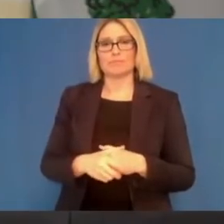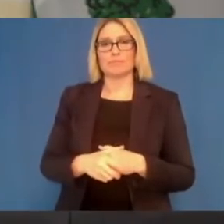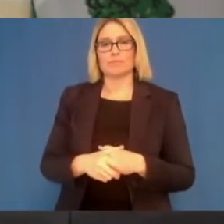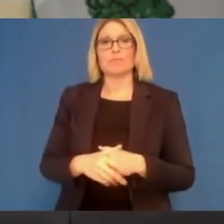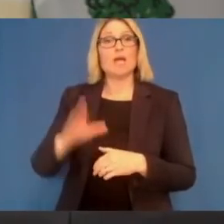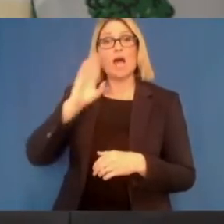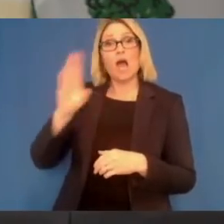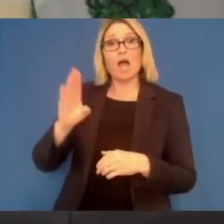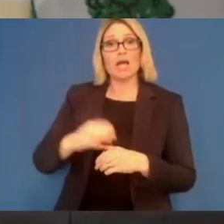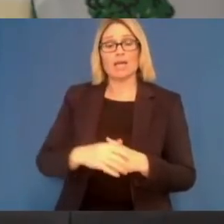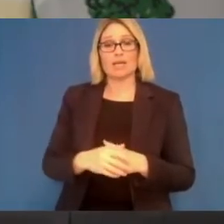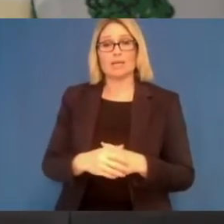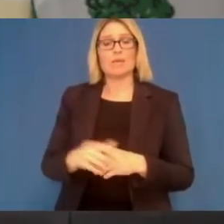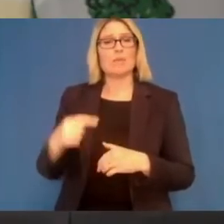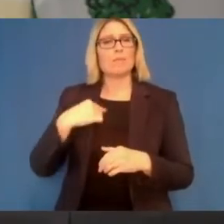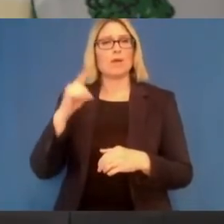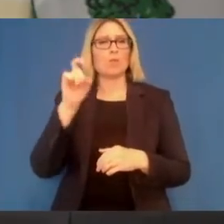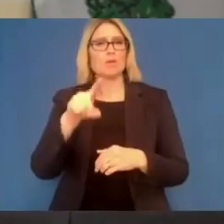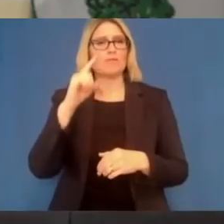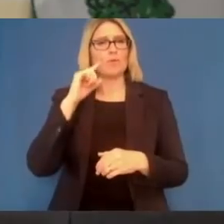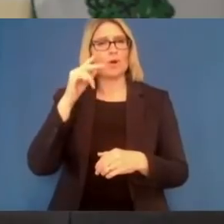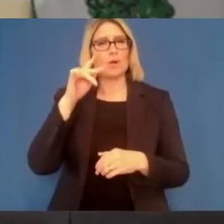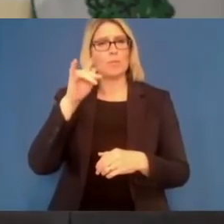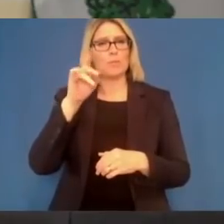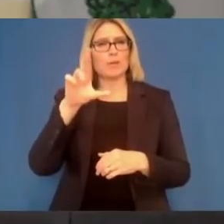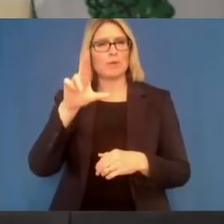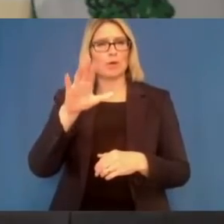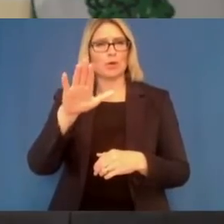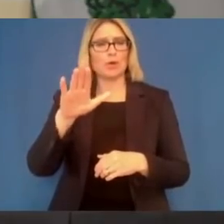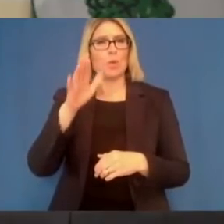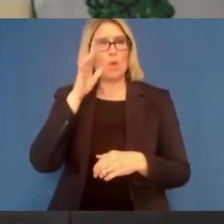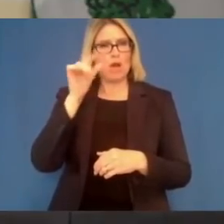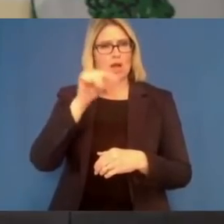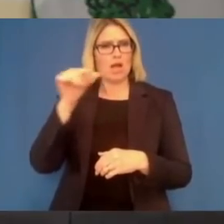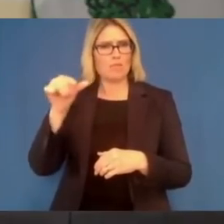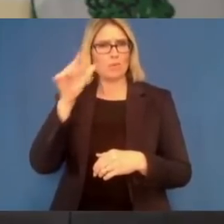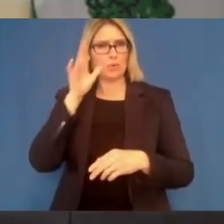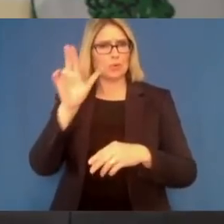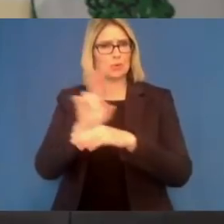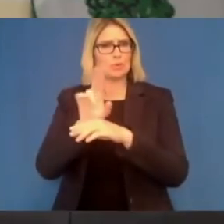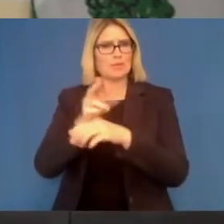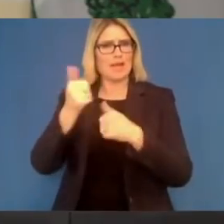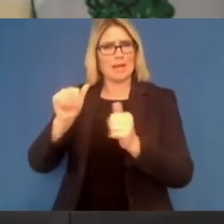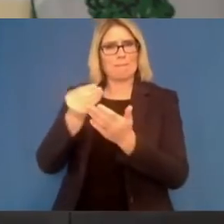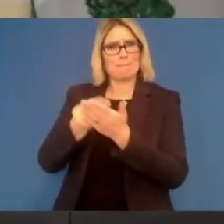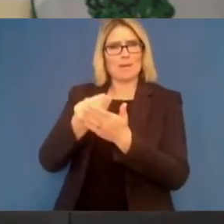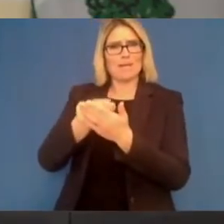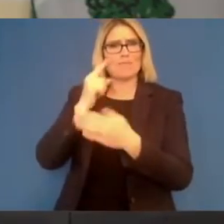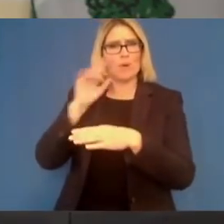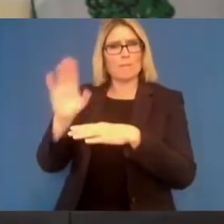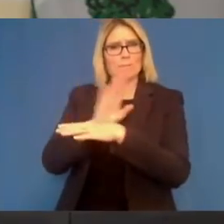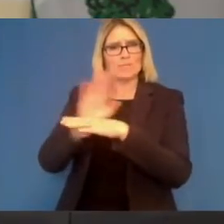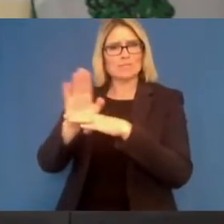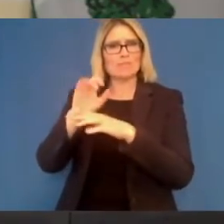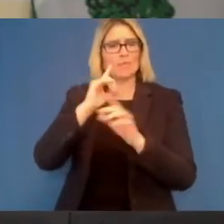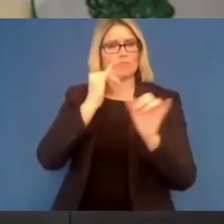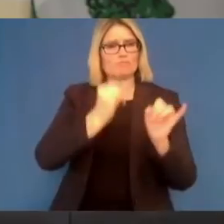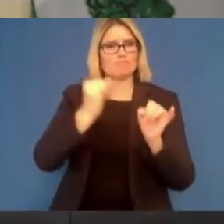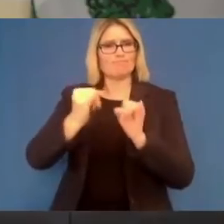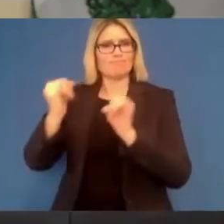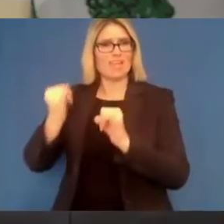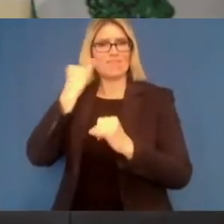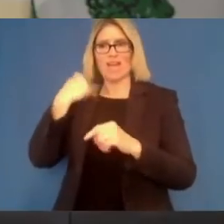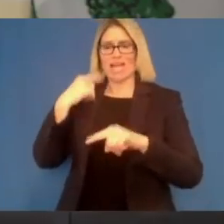Hi, this question I guess is for Premier King. Premier, will the government be introducing any funding for businesses or individuals who will be unable to